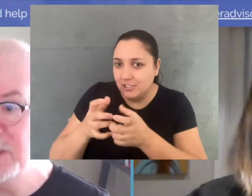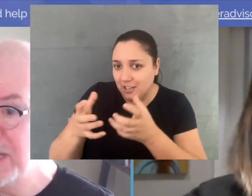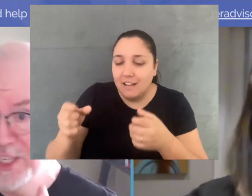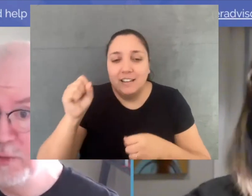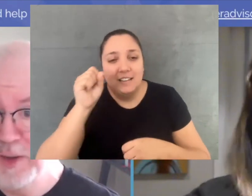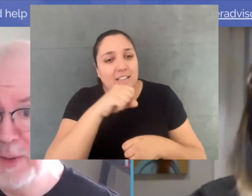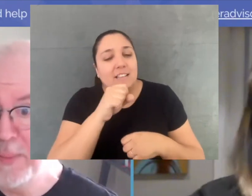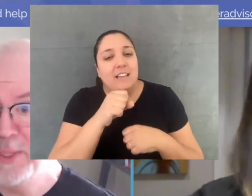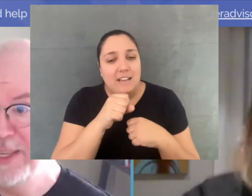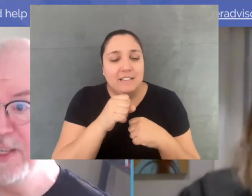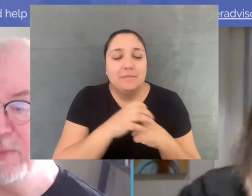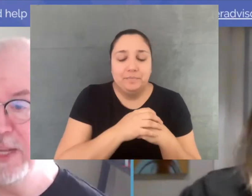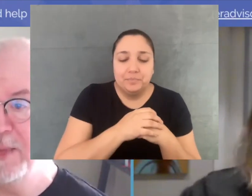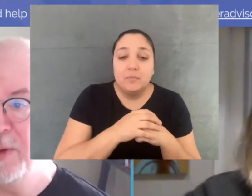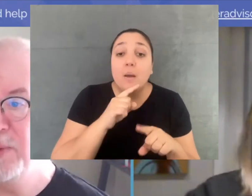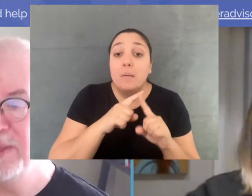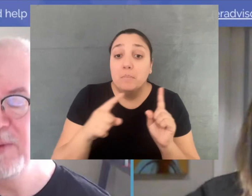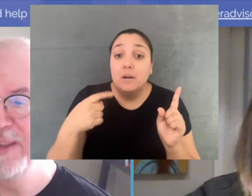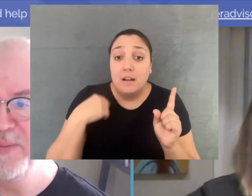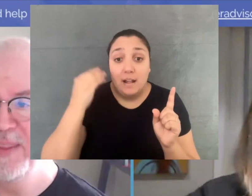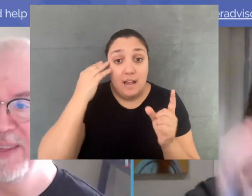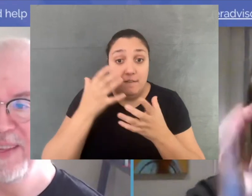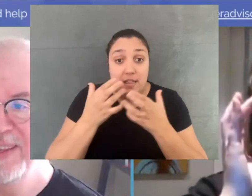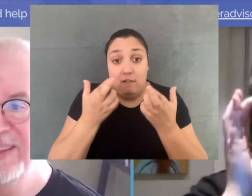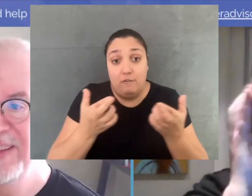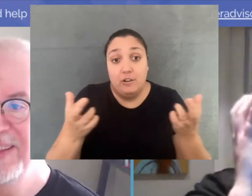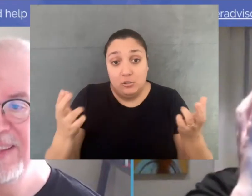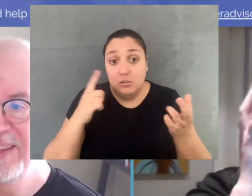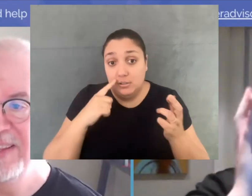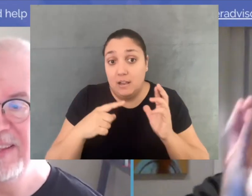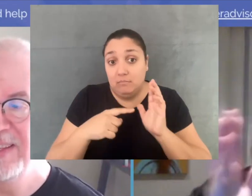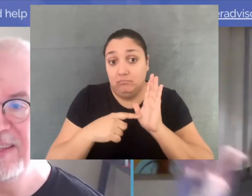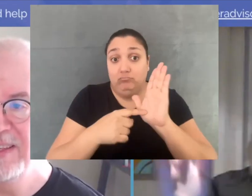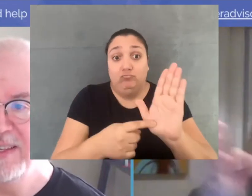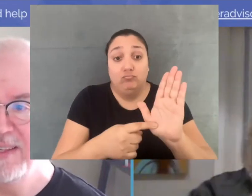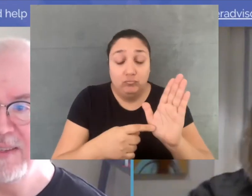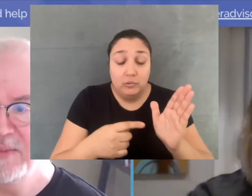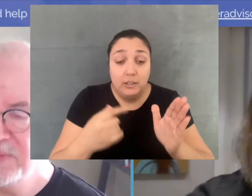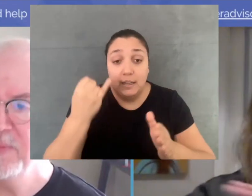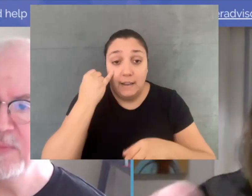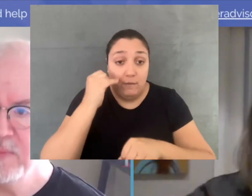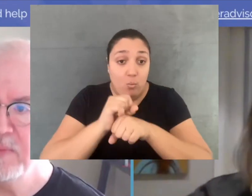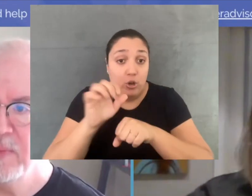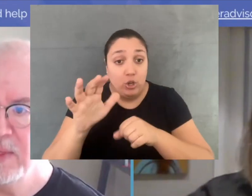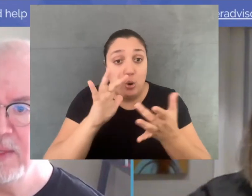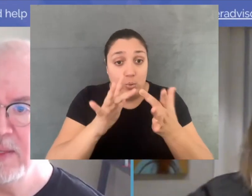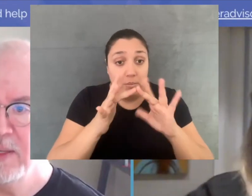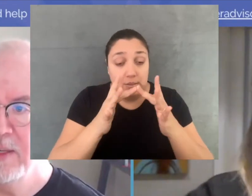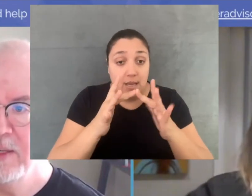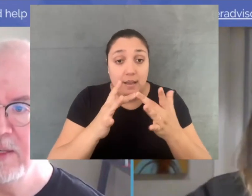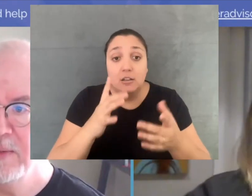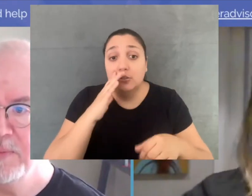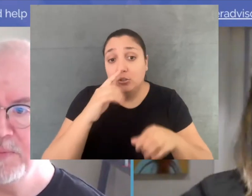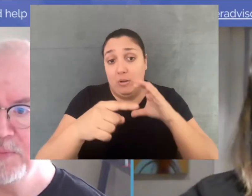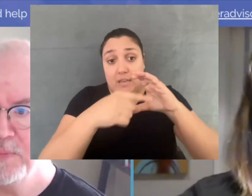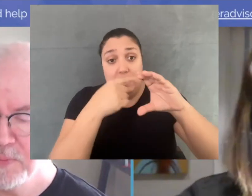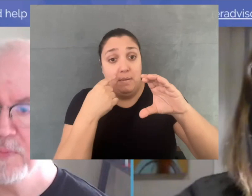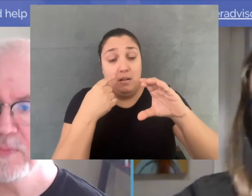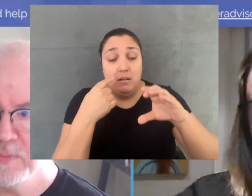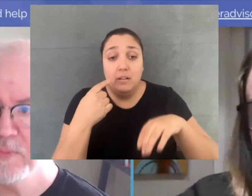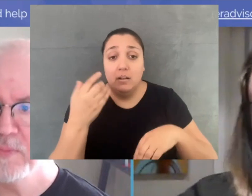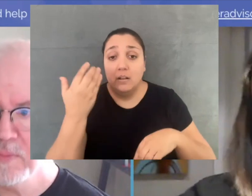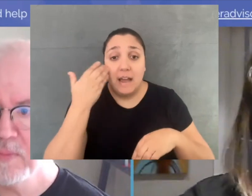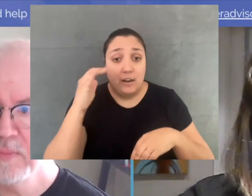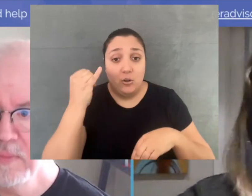space and it's changing very rapidly to be able to keep up with, right? Yeah, but I do have excellent resources to point people to if they're working on their website.